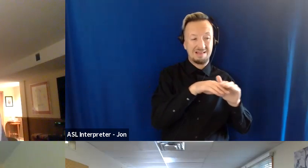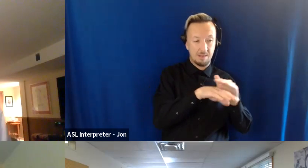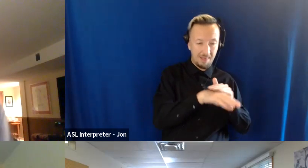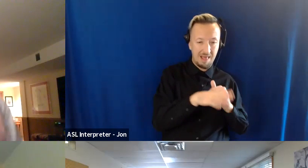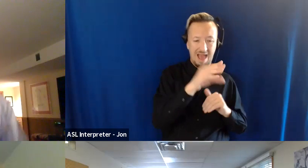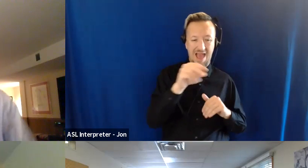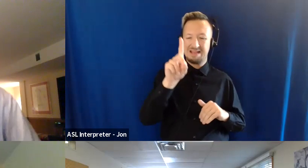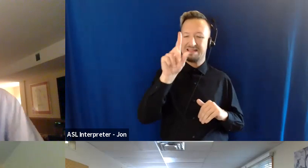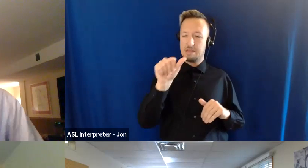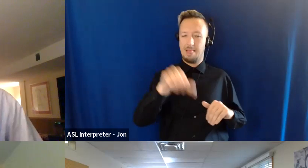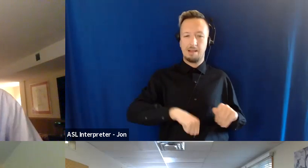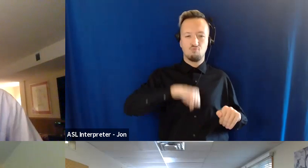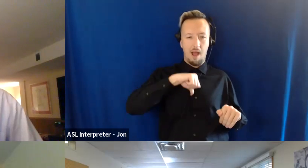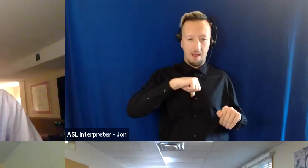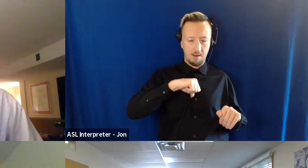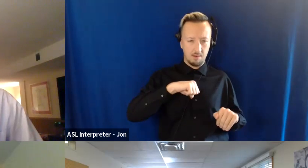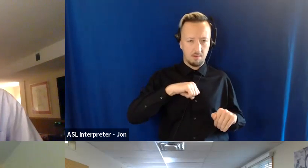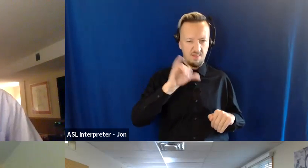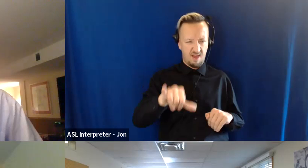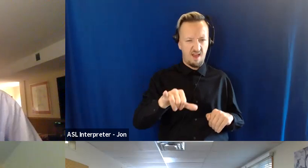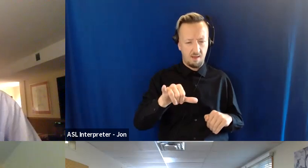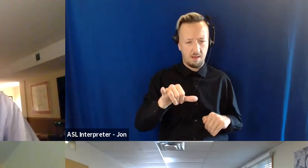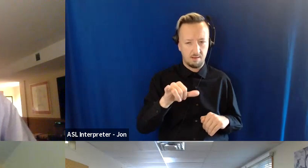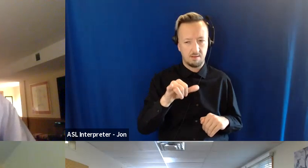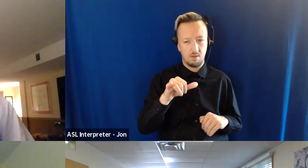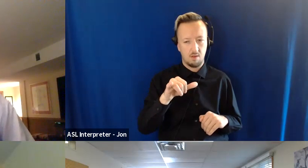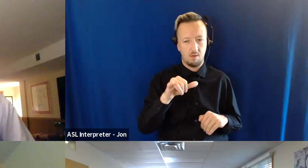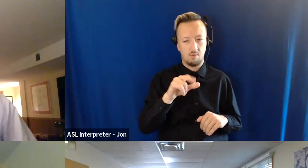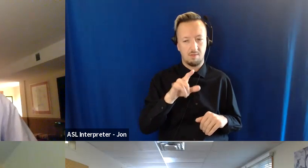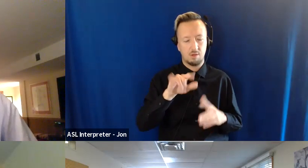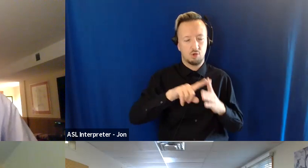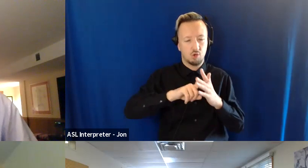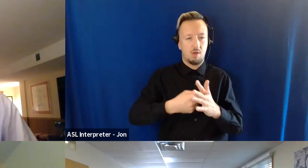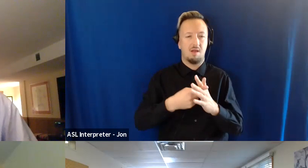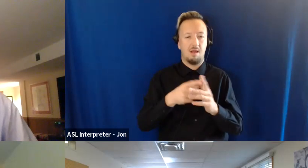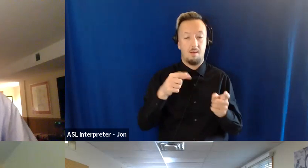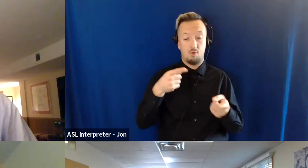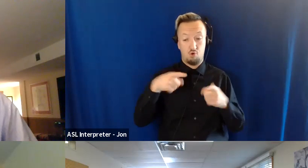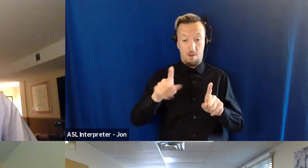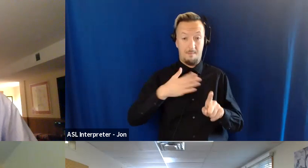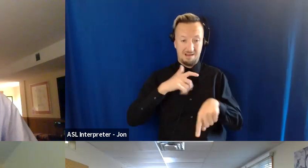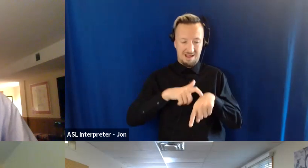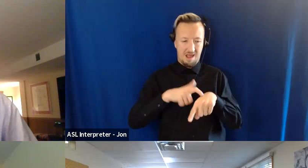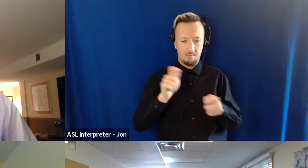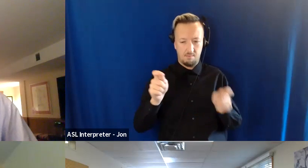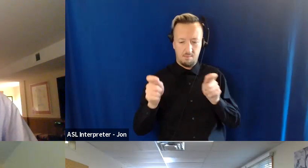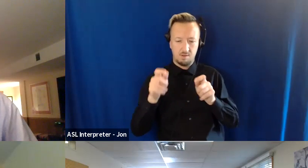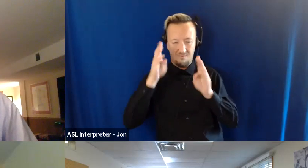thing is really kind of what accessibility started to look like as I went through the movement with my generation.